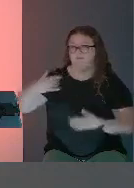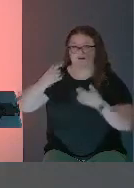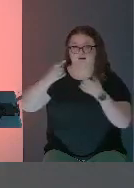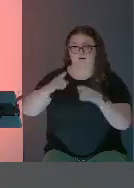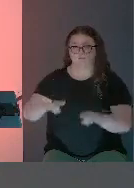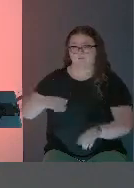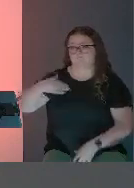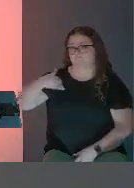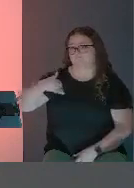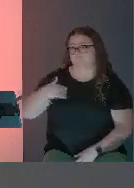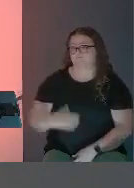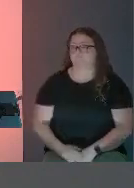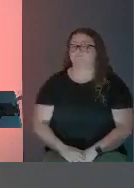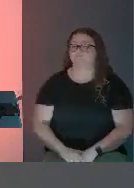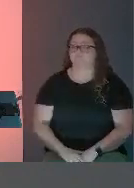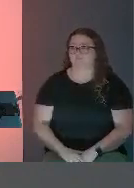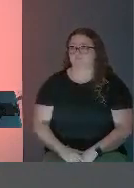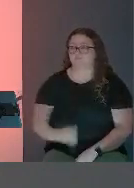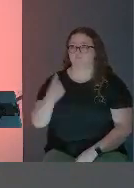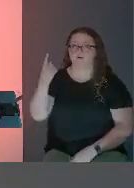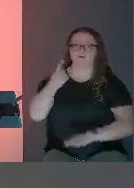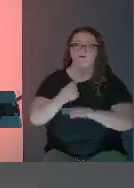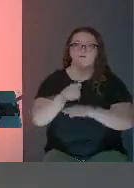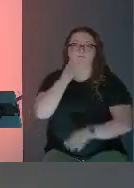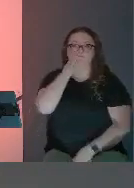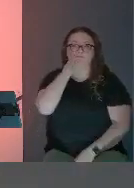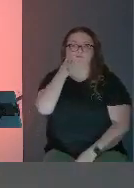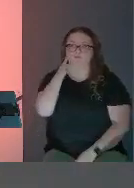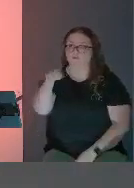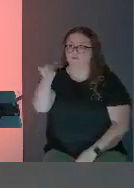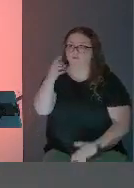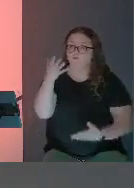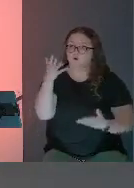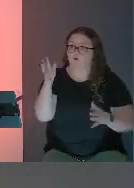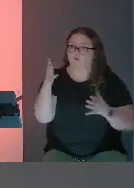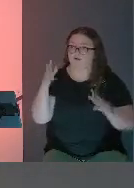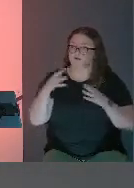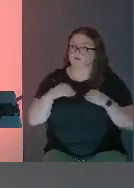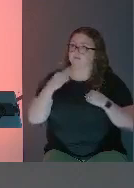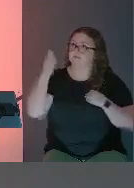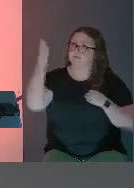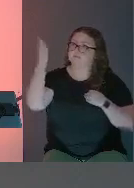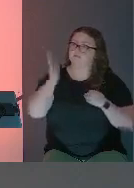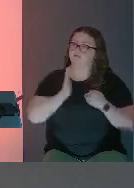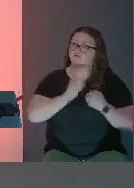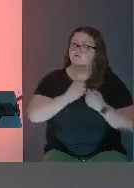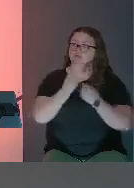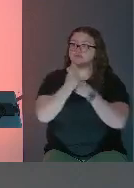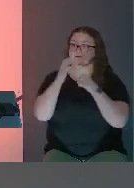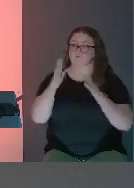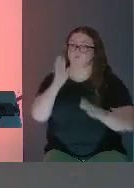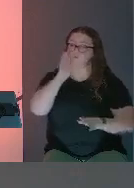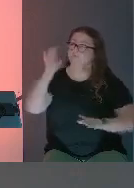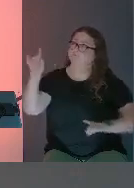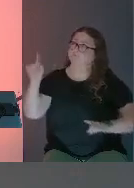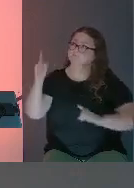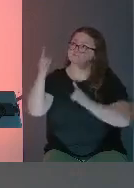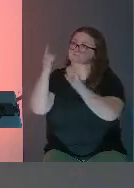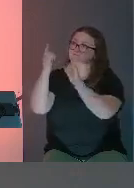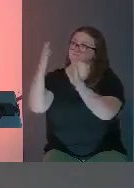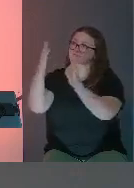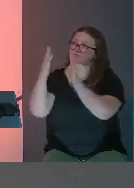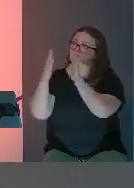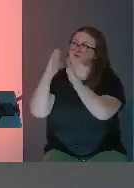out. And someday, those of you that have received him as your personal Savior will stand before him in all his